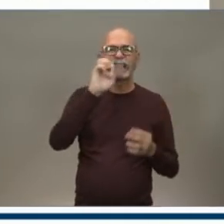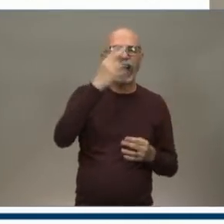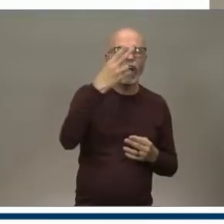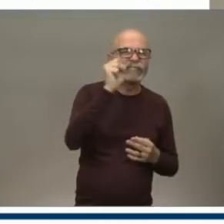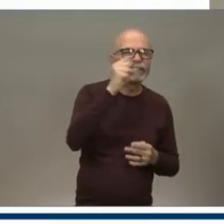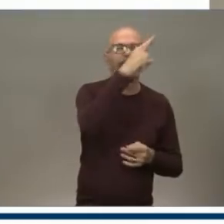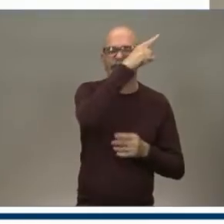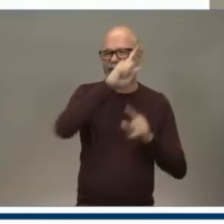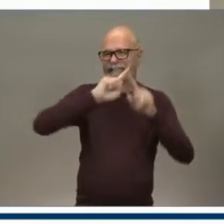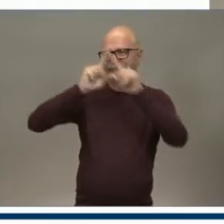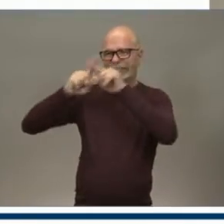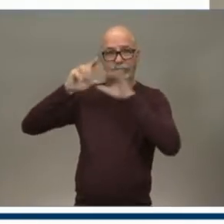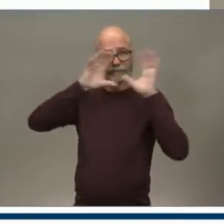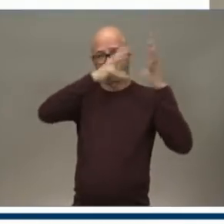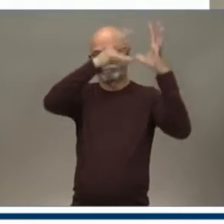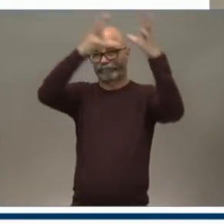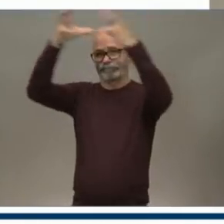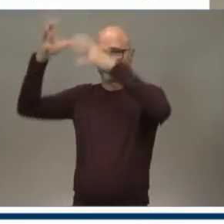an